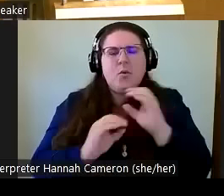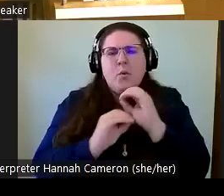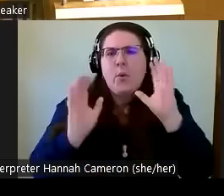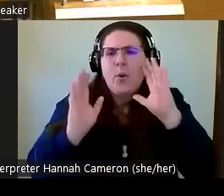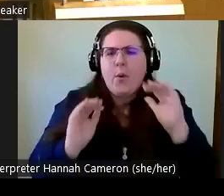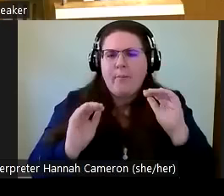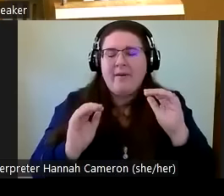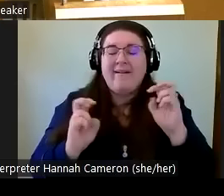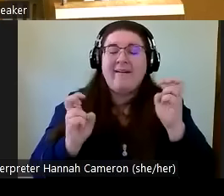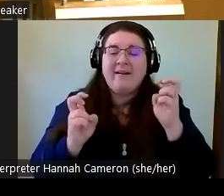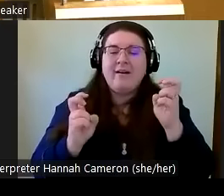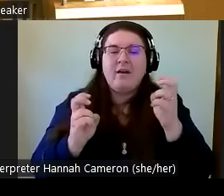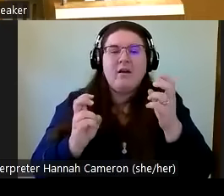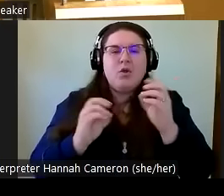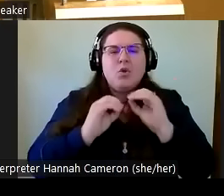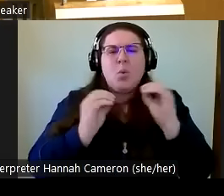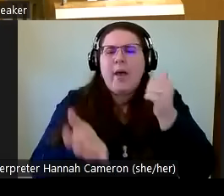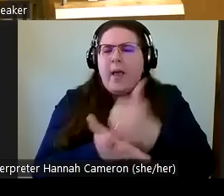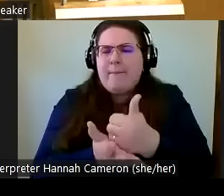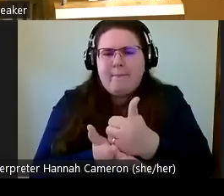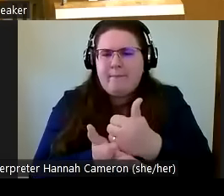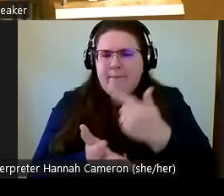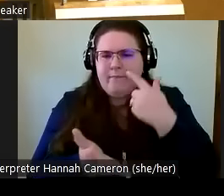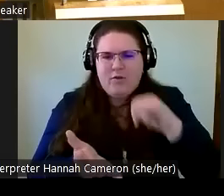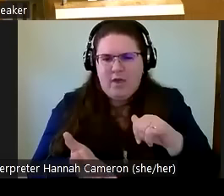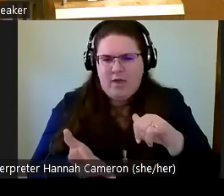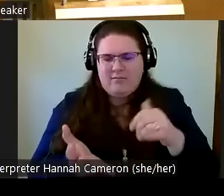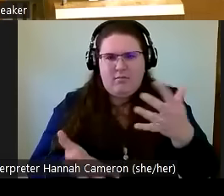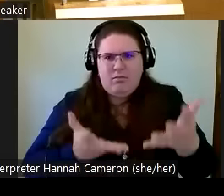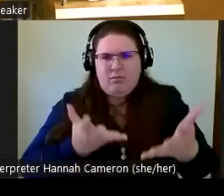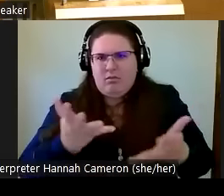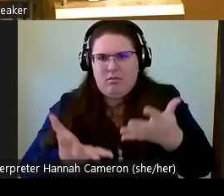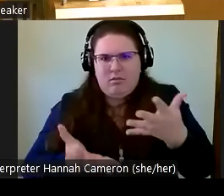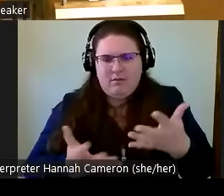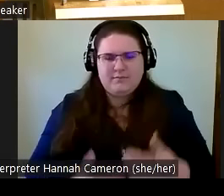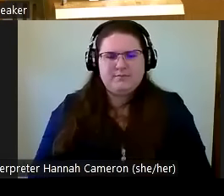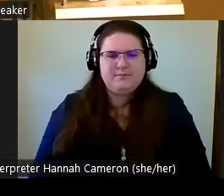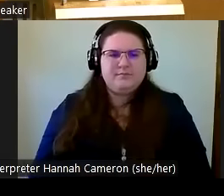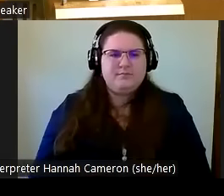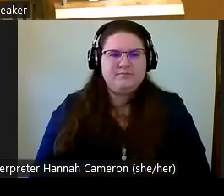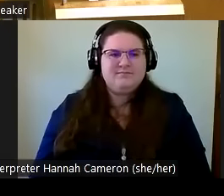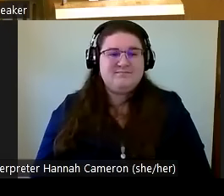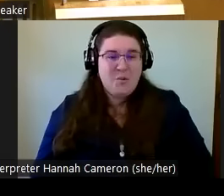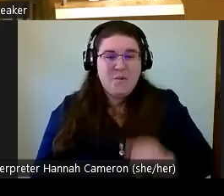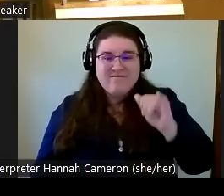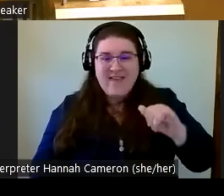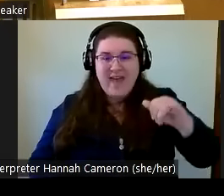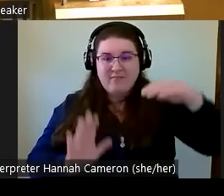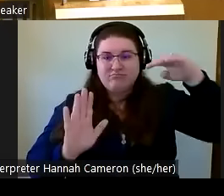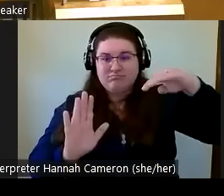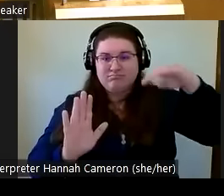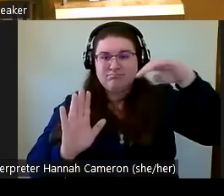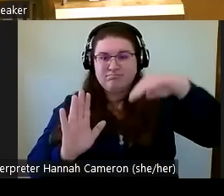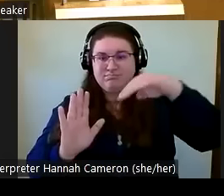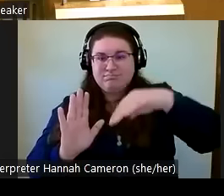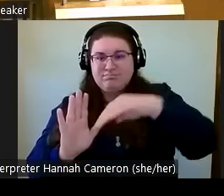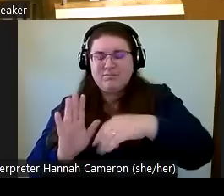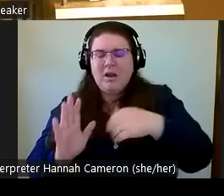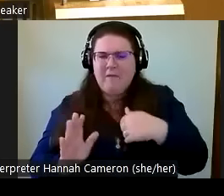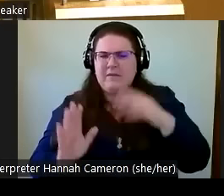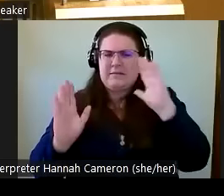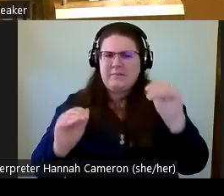to do about it. And so I think, you know, going back to this image, it is true that there is an expected